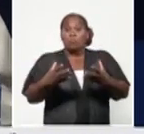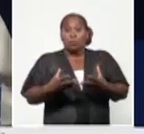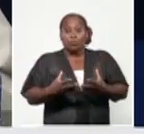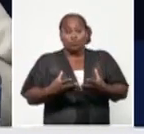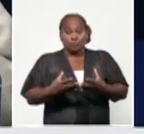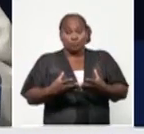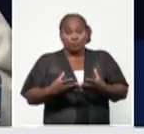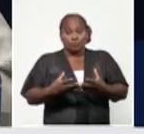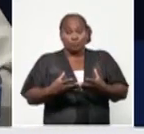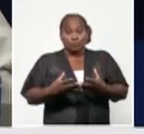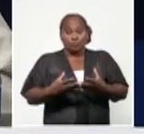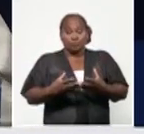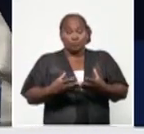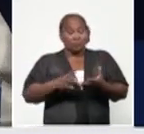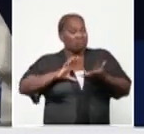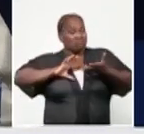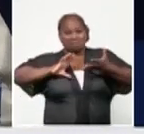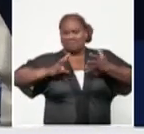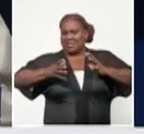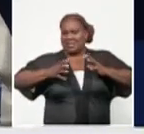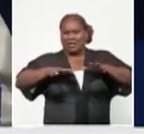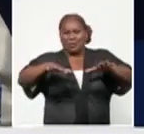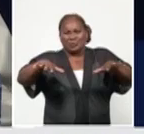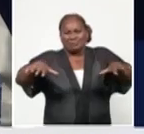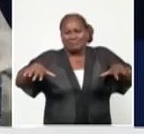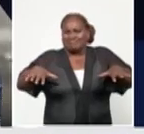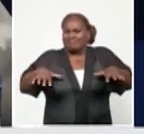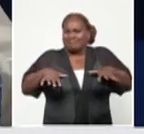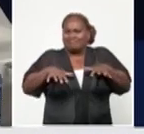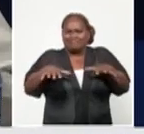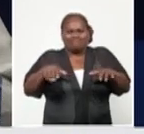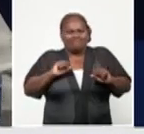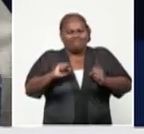Now we're going to turn our attention to the world.